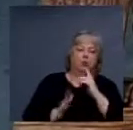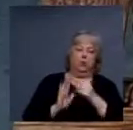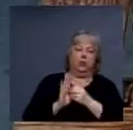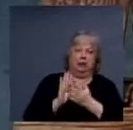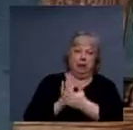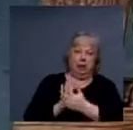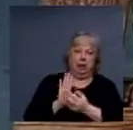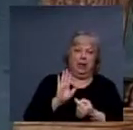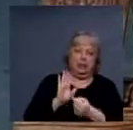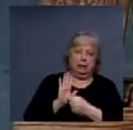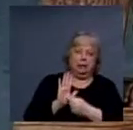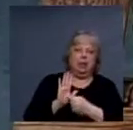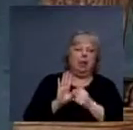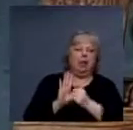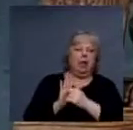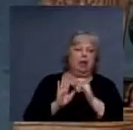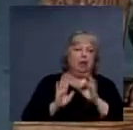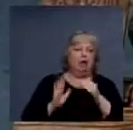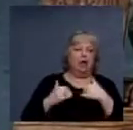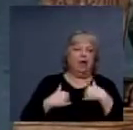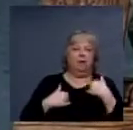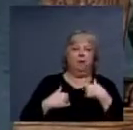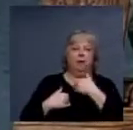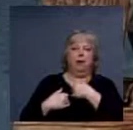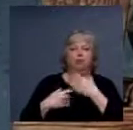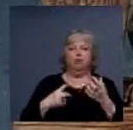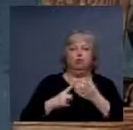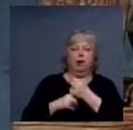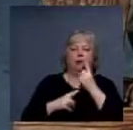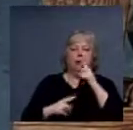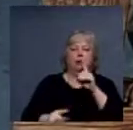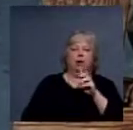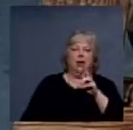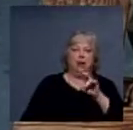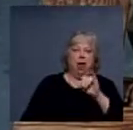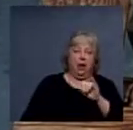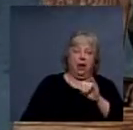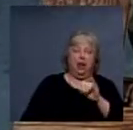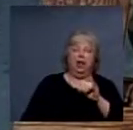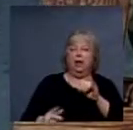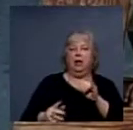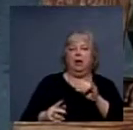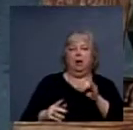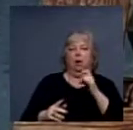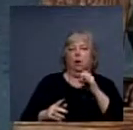it be drawn into the ordinance, that if they have a member arrested for DWI after being at the club or